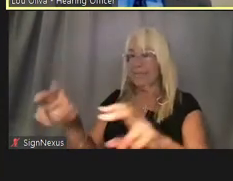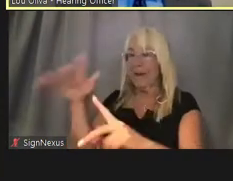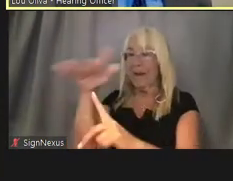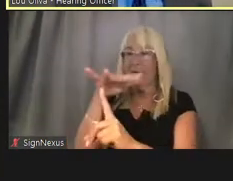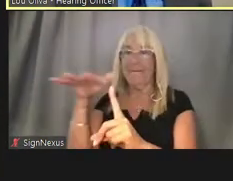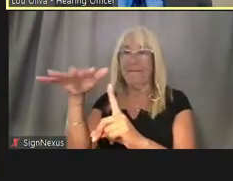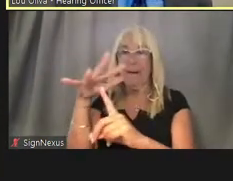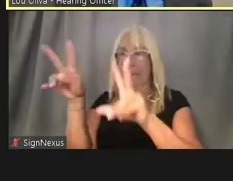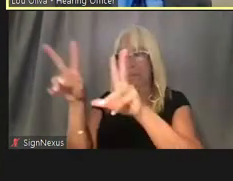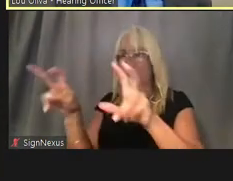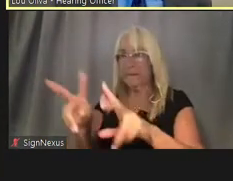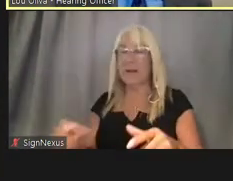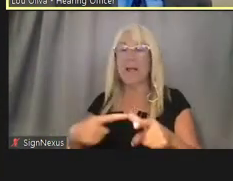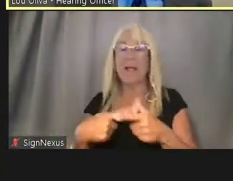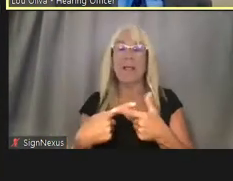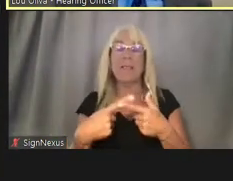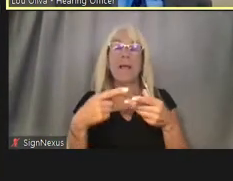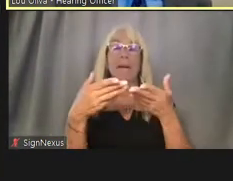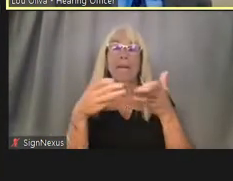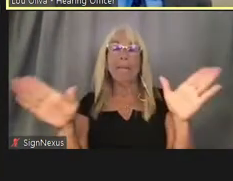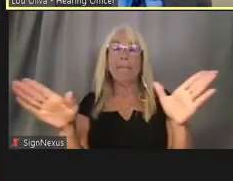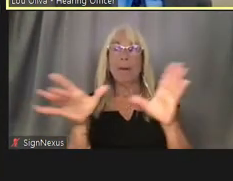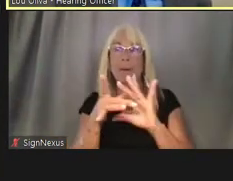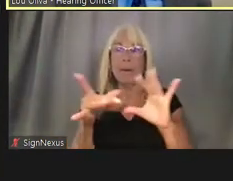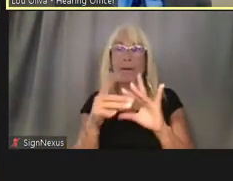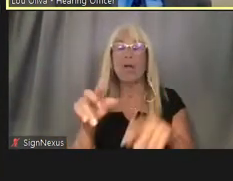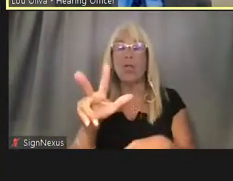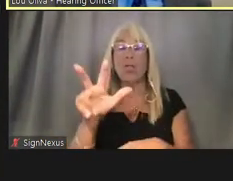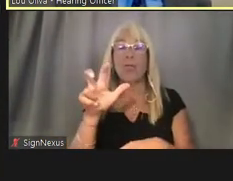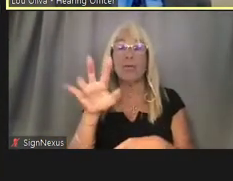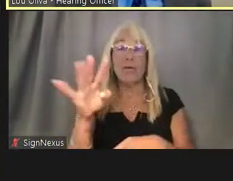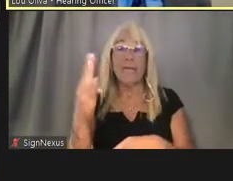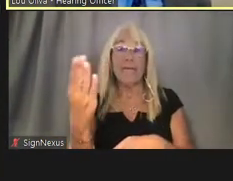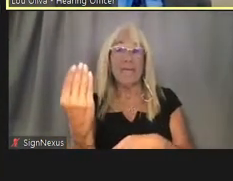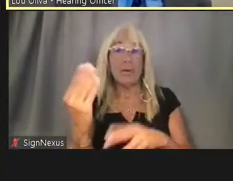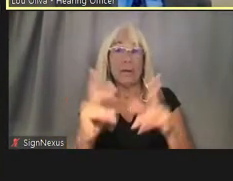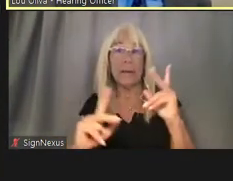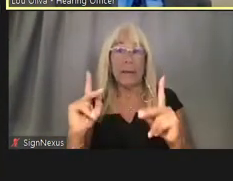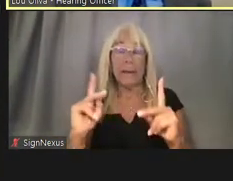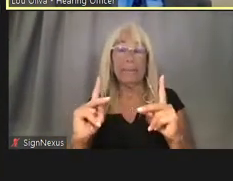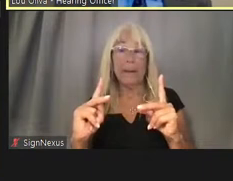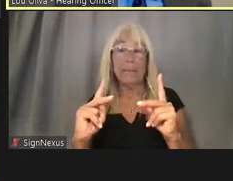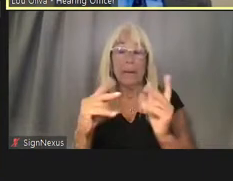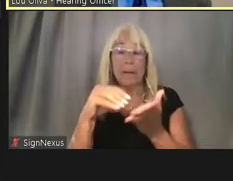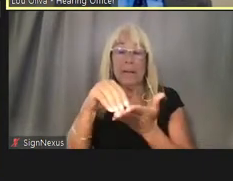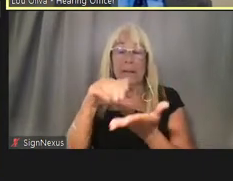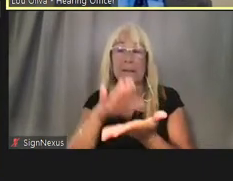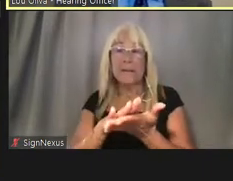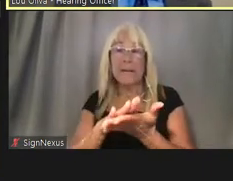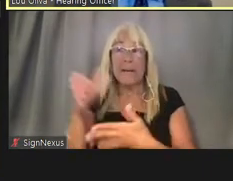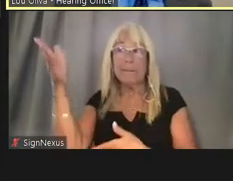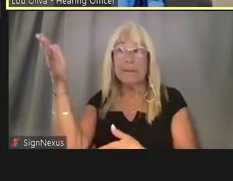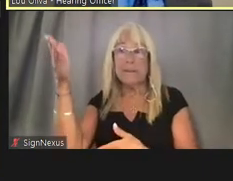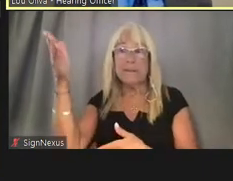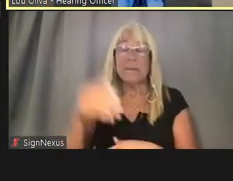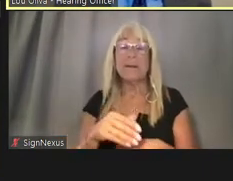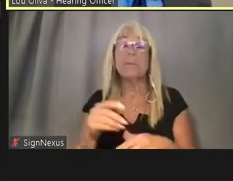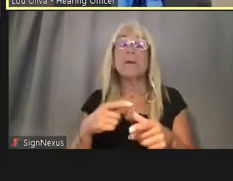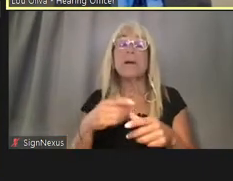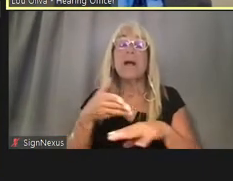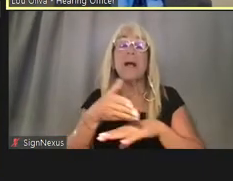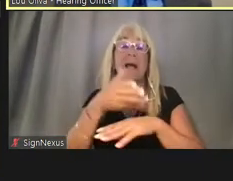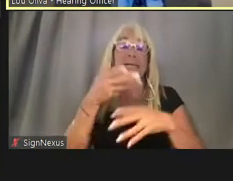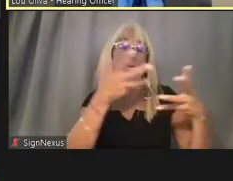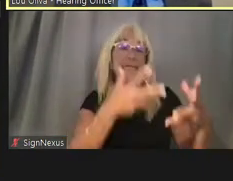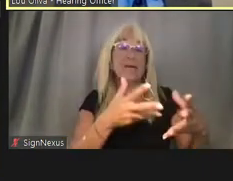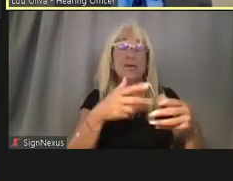comments there are 314 speakers signed up speakers will be called in the order they signed up after we get underway through the